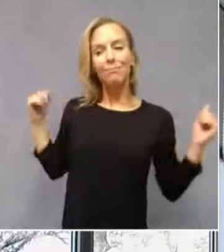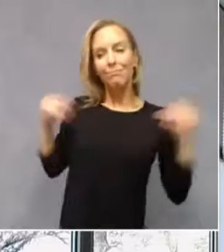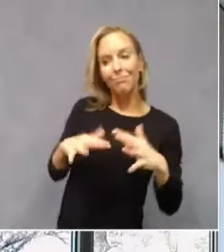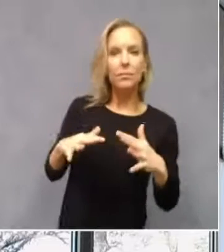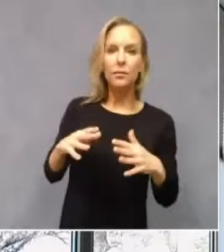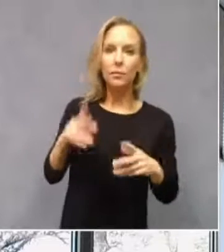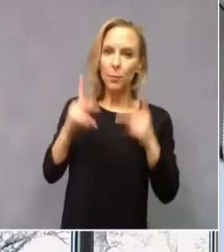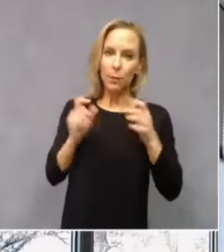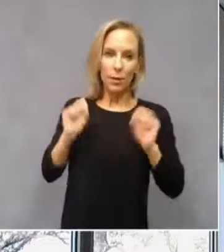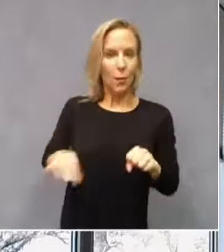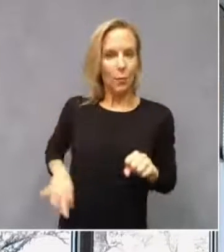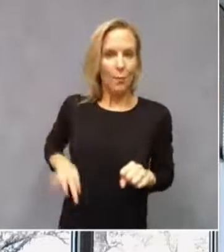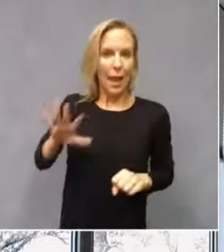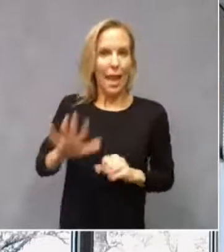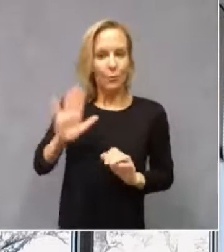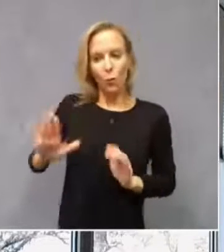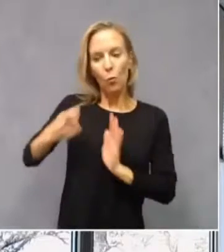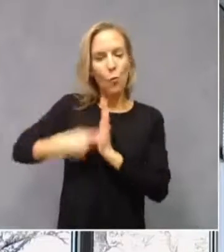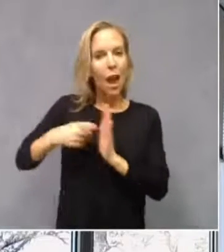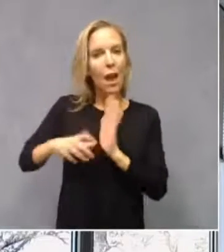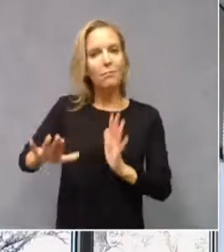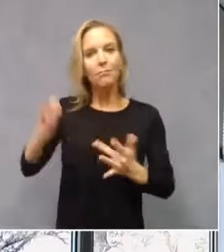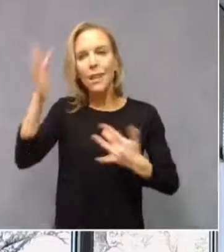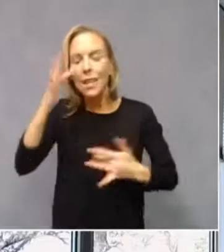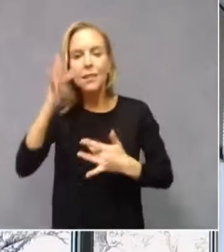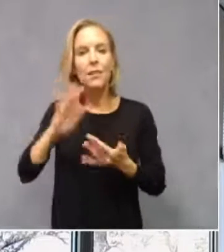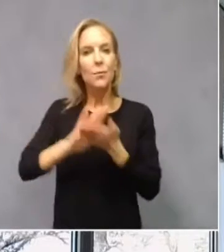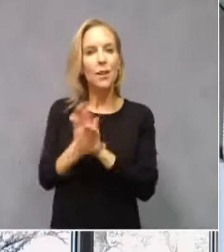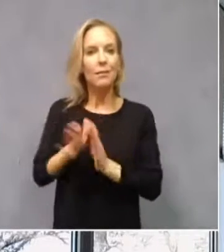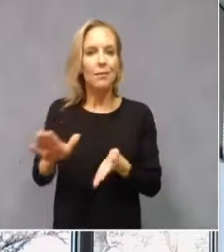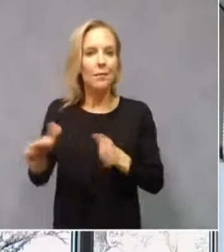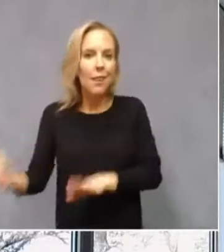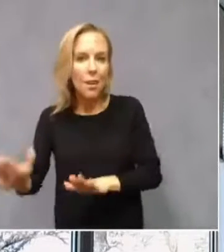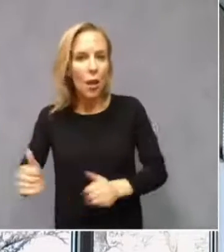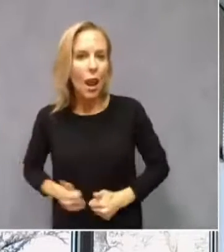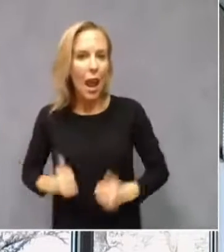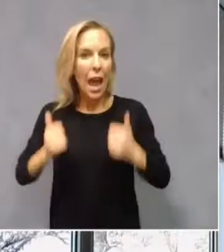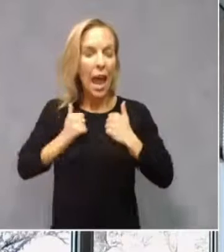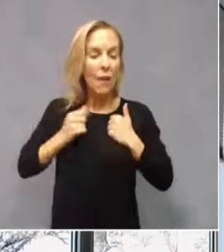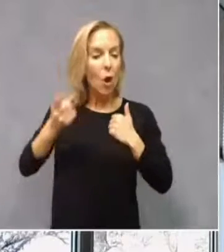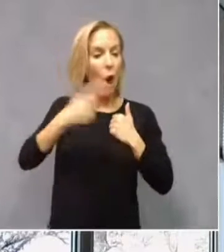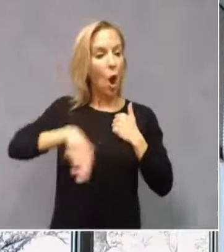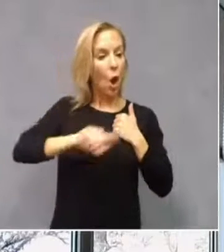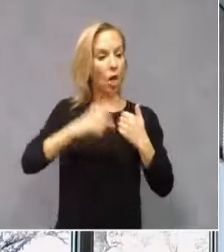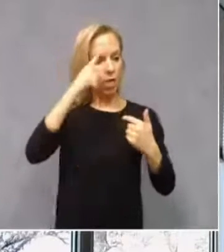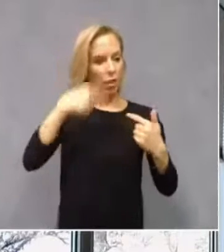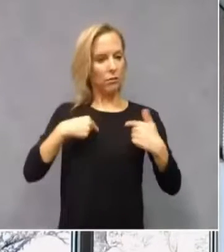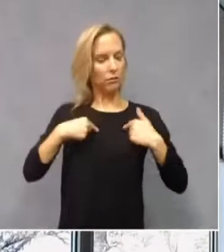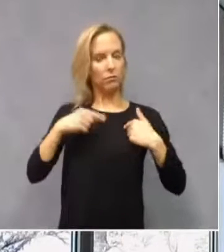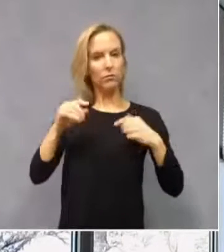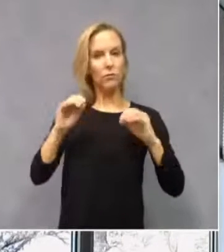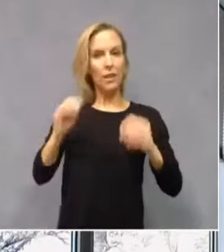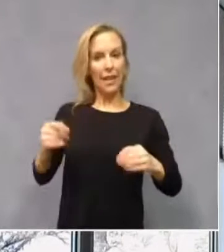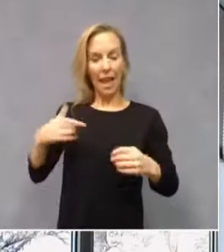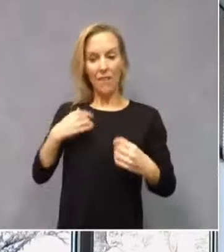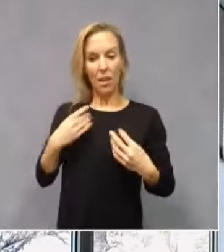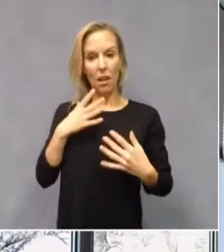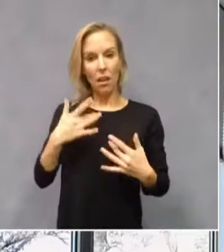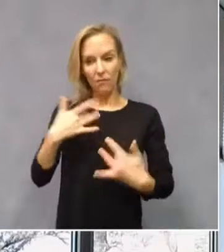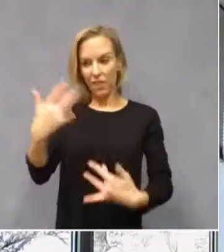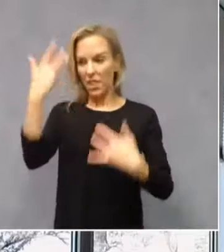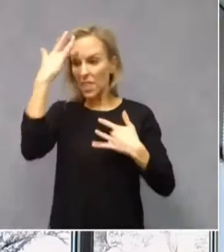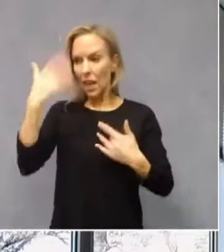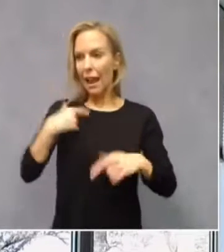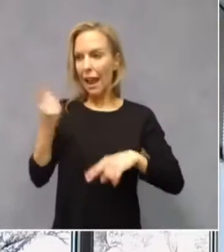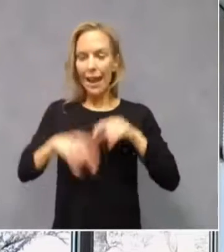with illness, and others who aren't even infected by COVID because the hospitals will get overrun like they have in other